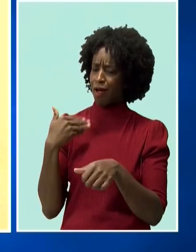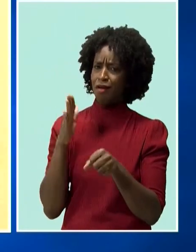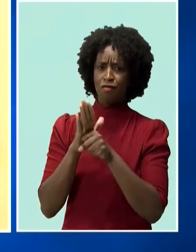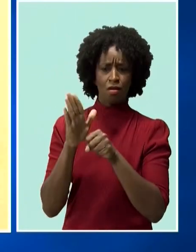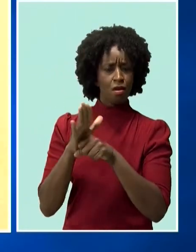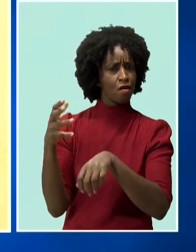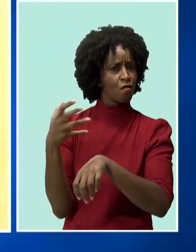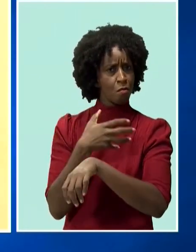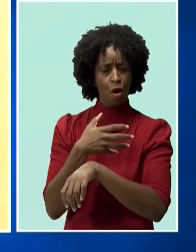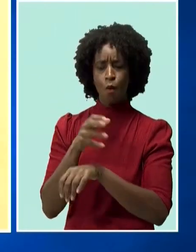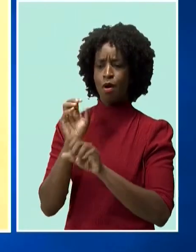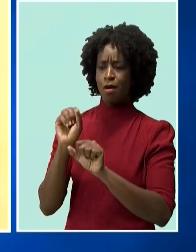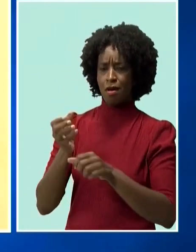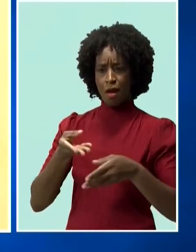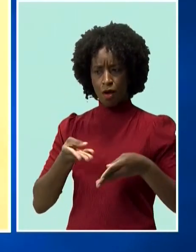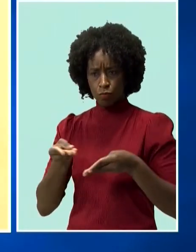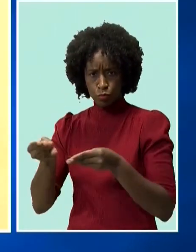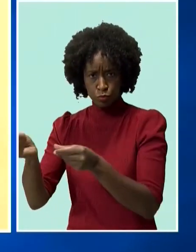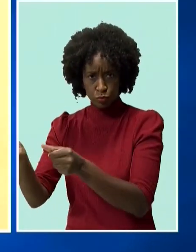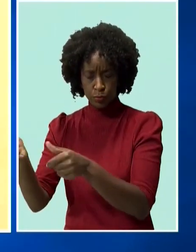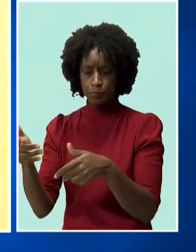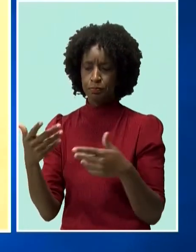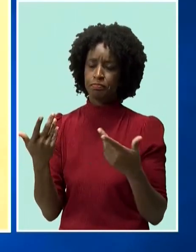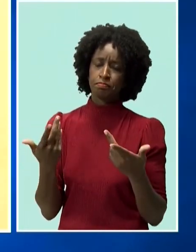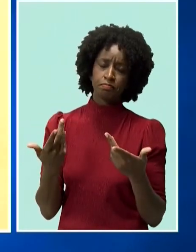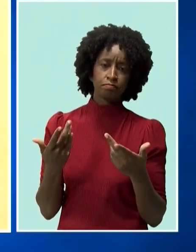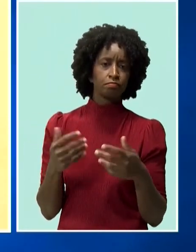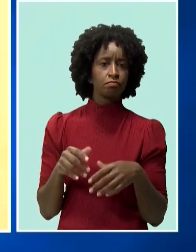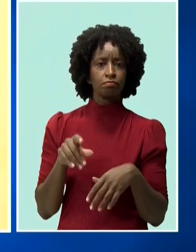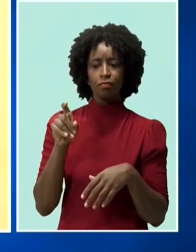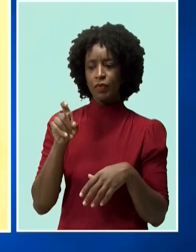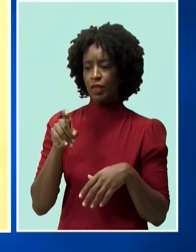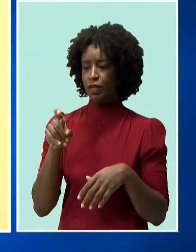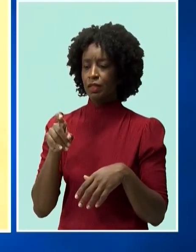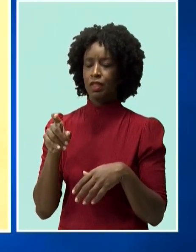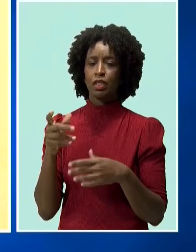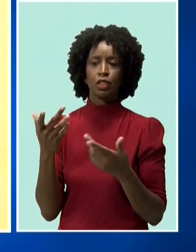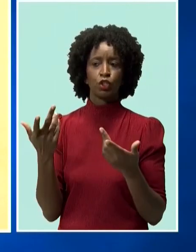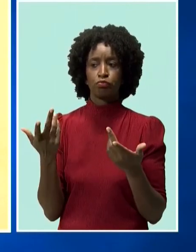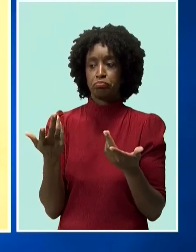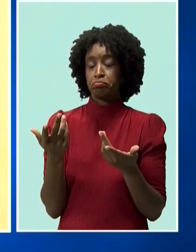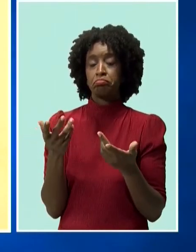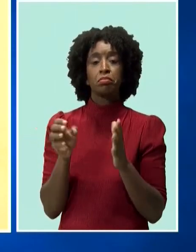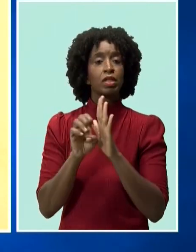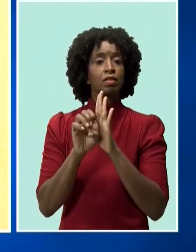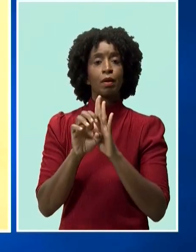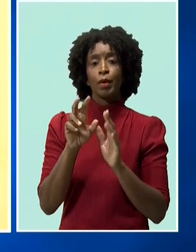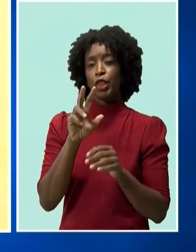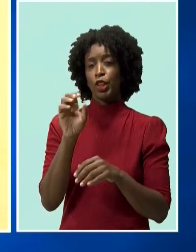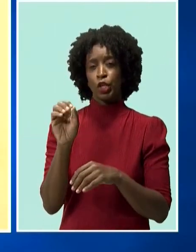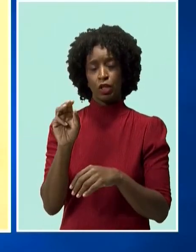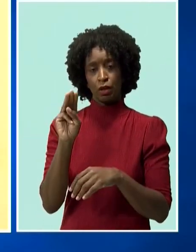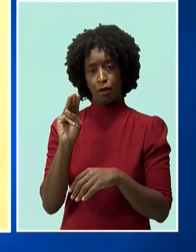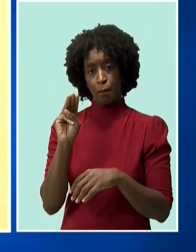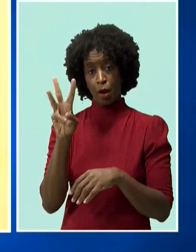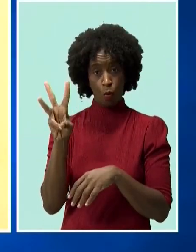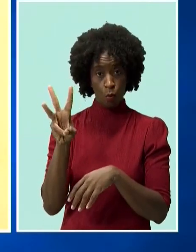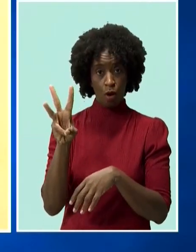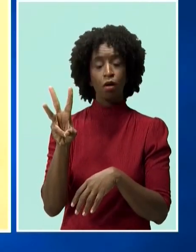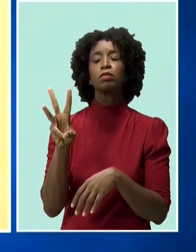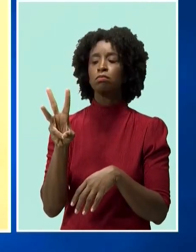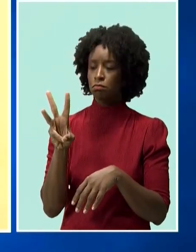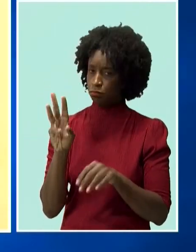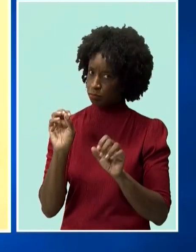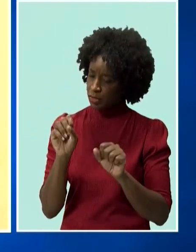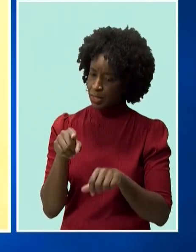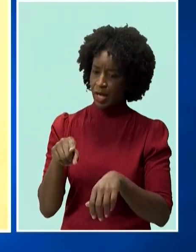the daytime between 8 to 5 p.m. a continuous flow of 13 megawatts, that is what the plant has been designed to do. And that is what it